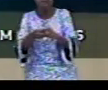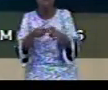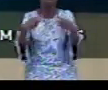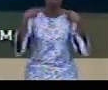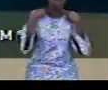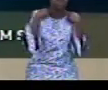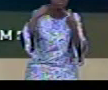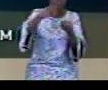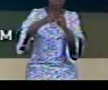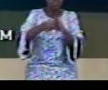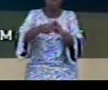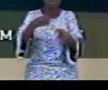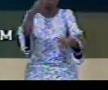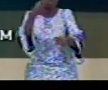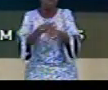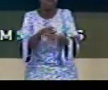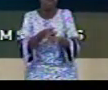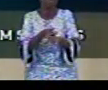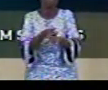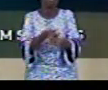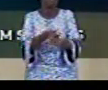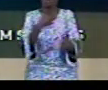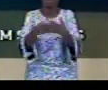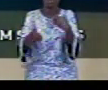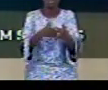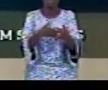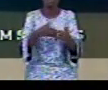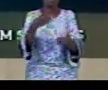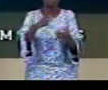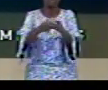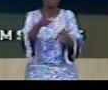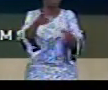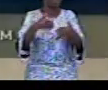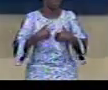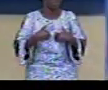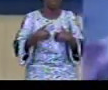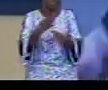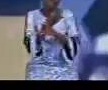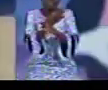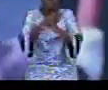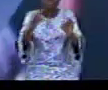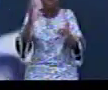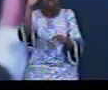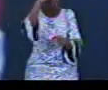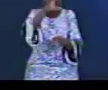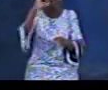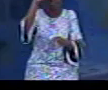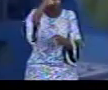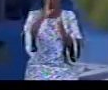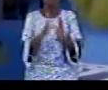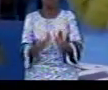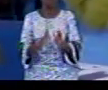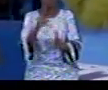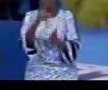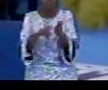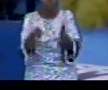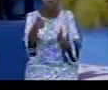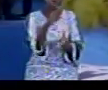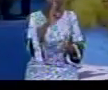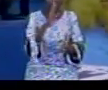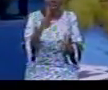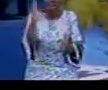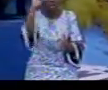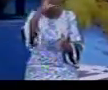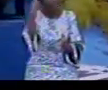problem, whatever predicament, whatever problem you have, freedom seekers, what you are looking for, you have